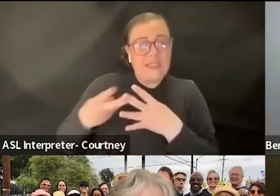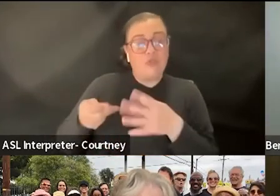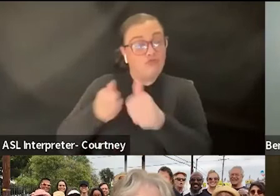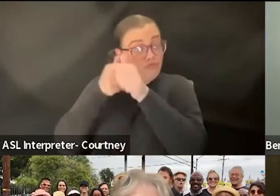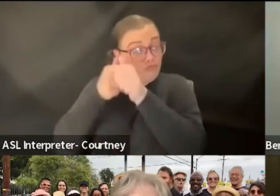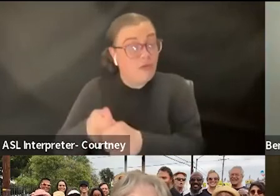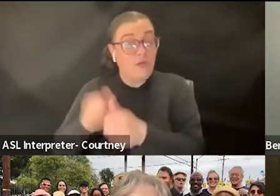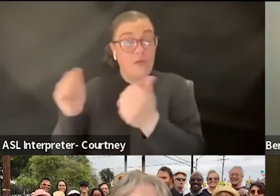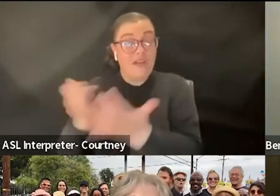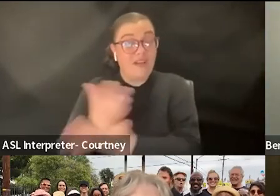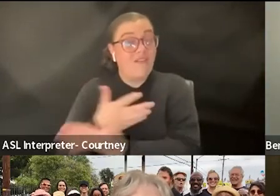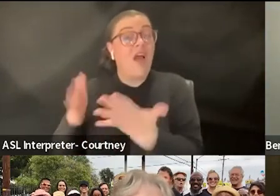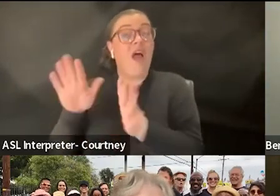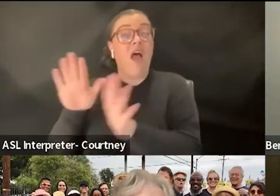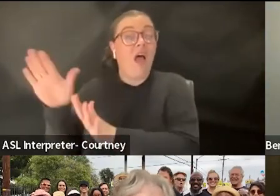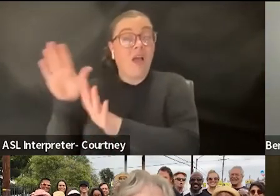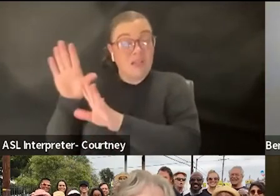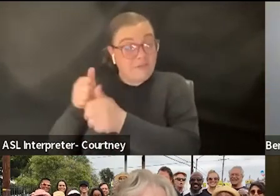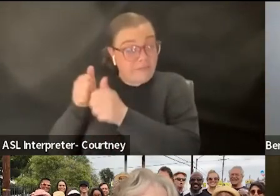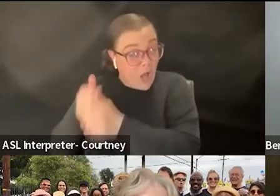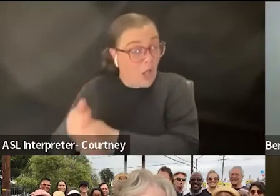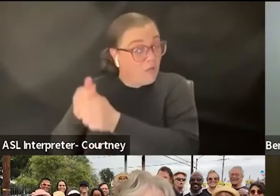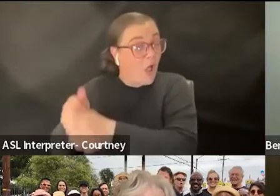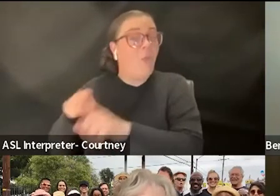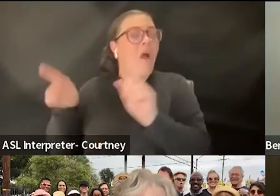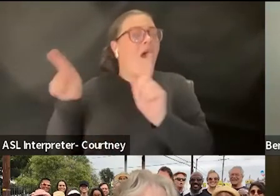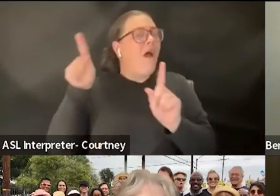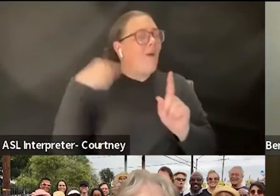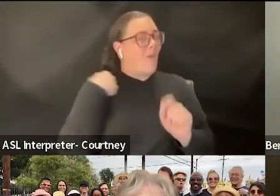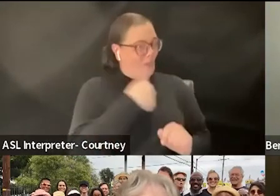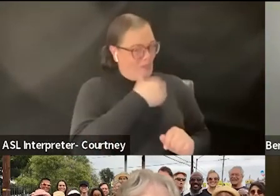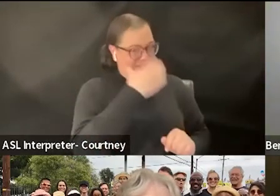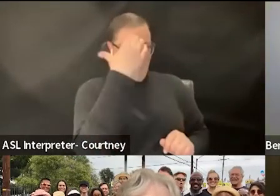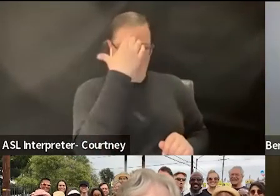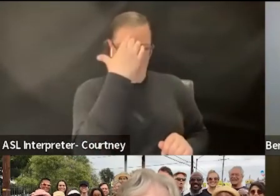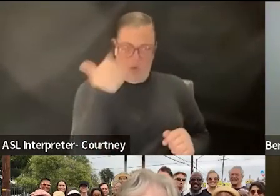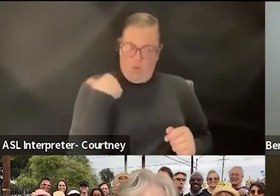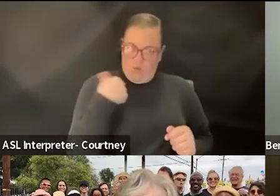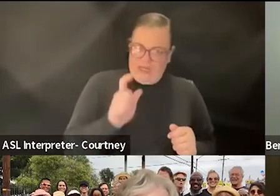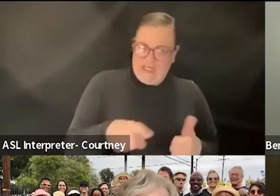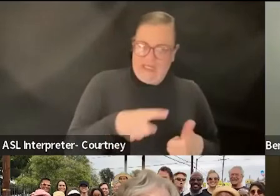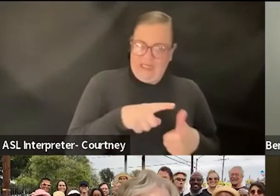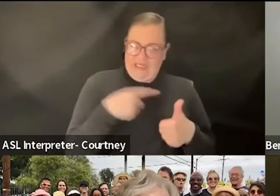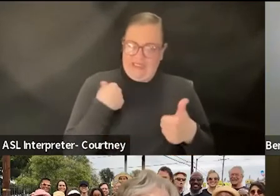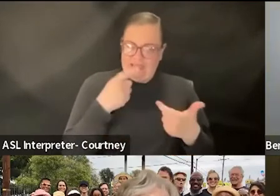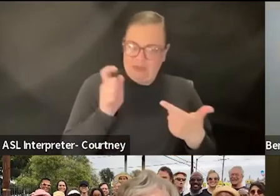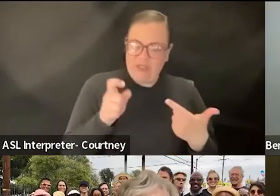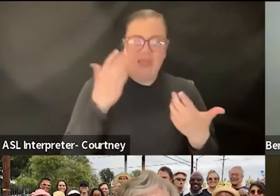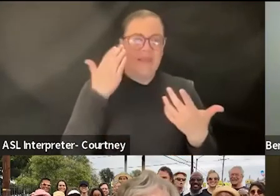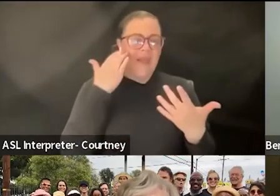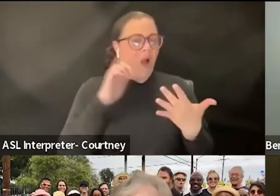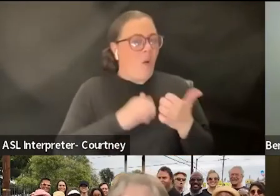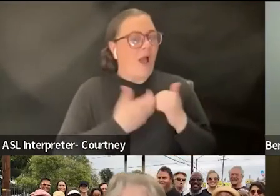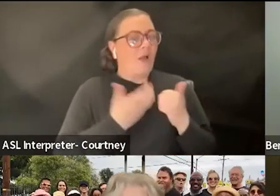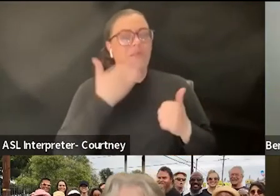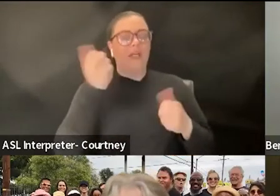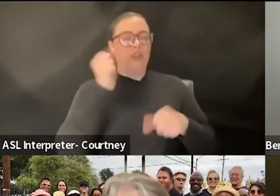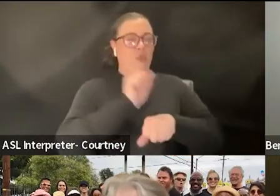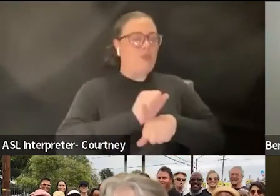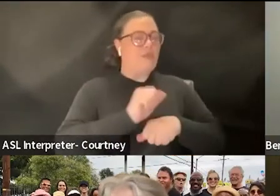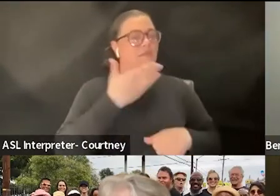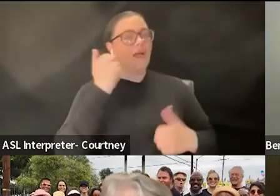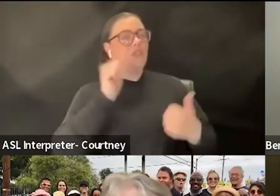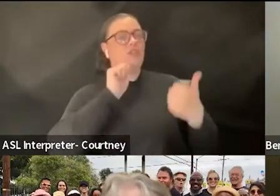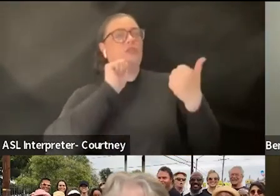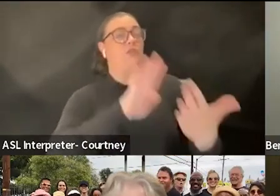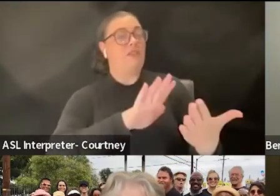jobs well. And I think that's why anyone wants to join a union, to have a voice, because if they can get you